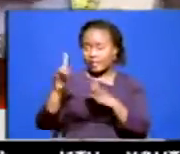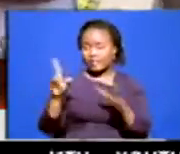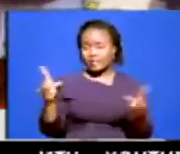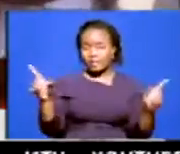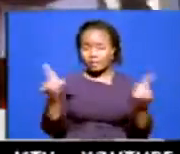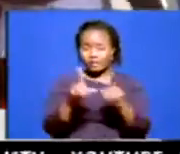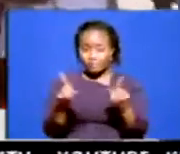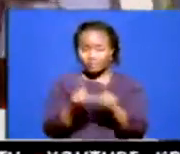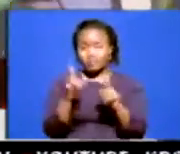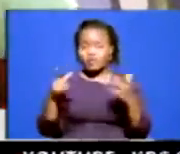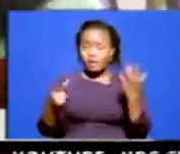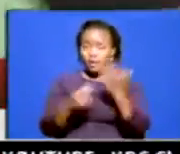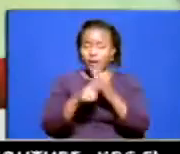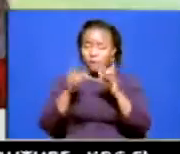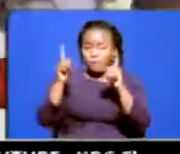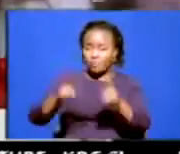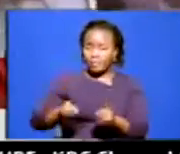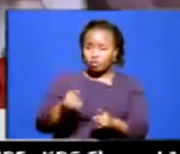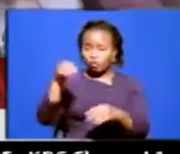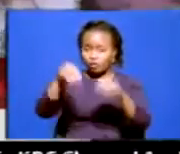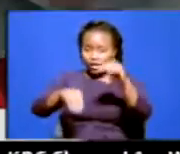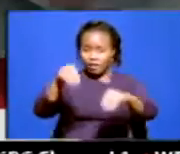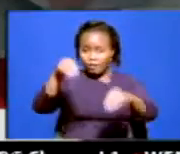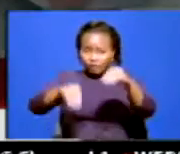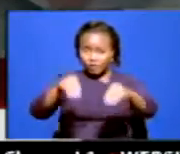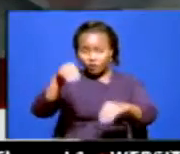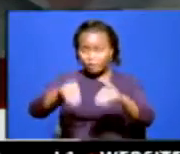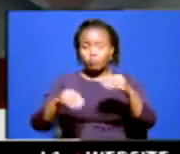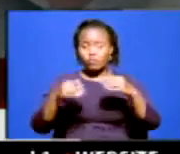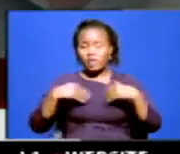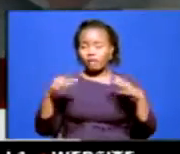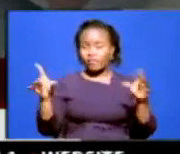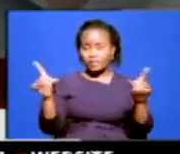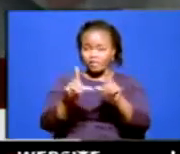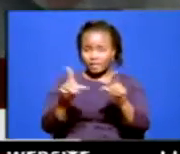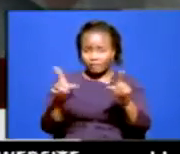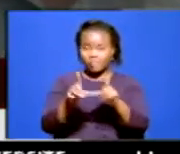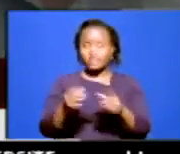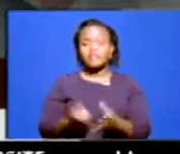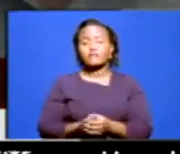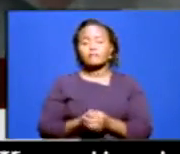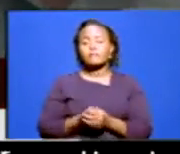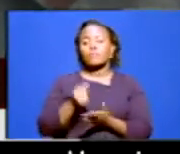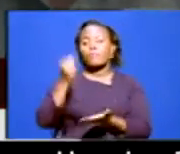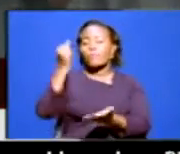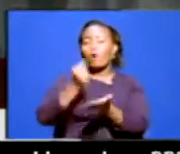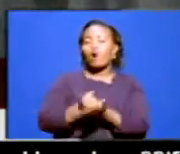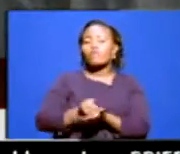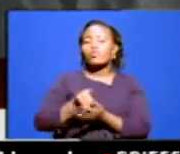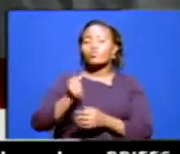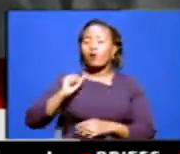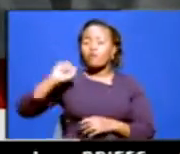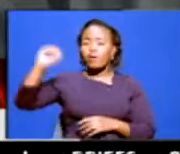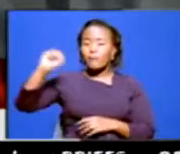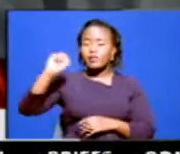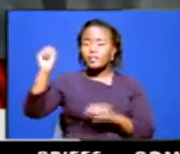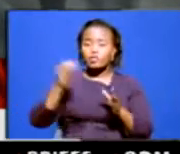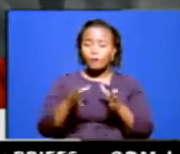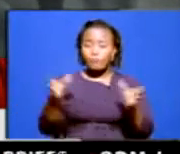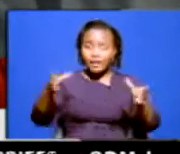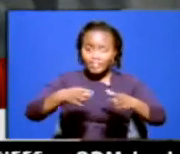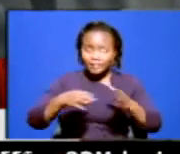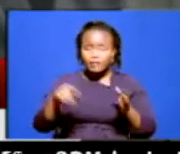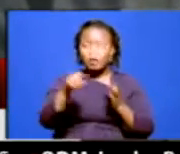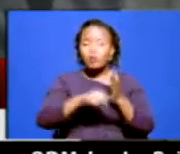name on the ballot will be a social cohesion certificate. Katika ofisi ya political parties, tungependa kwamba waangalie, waone